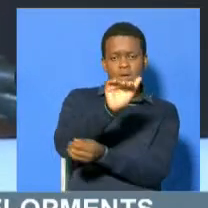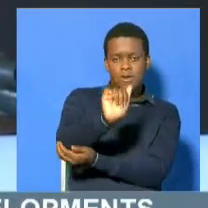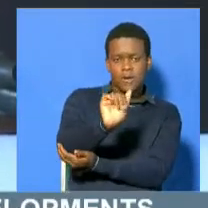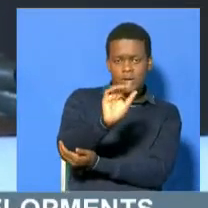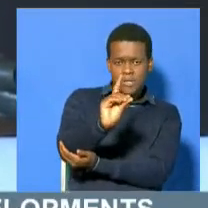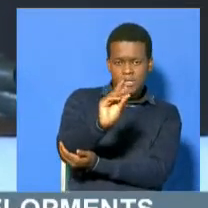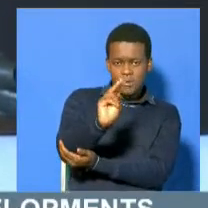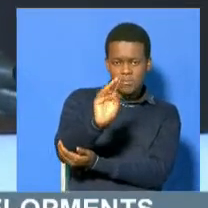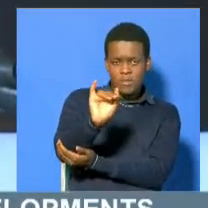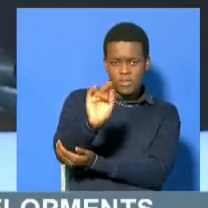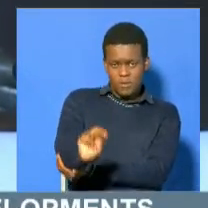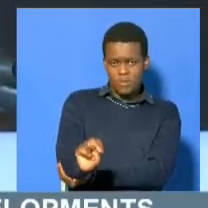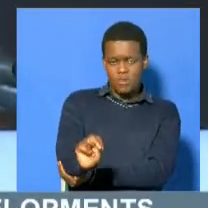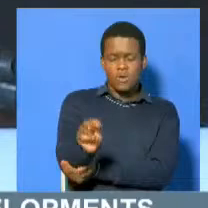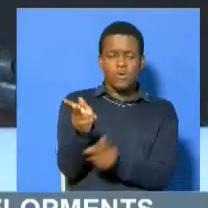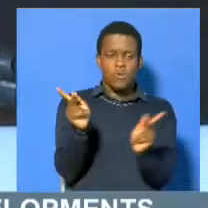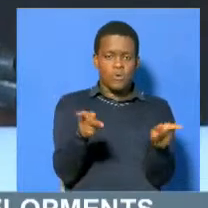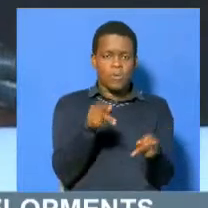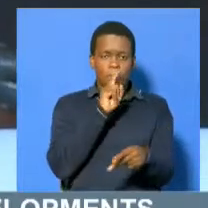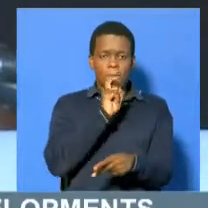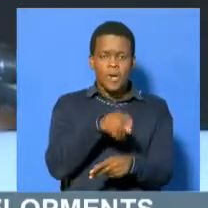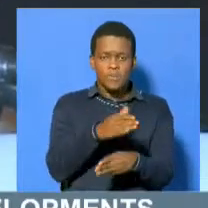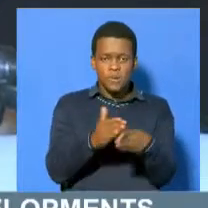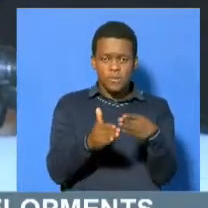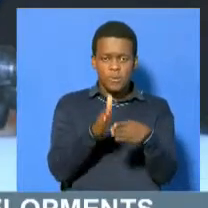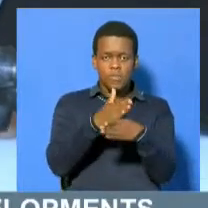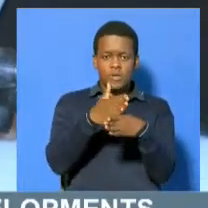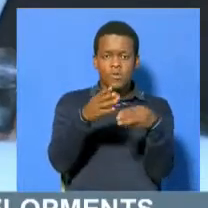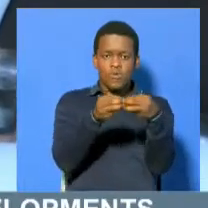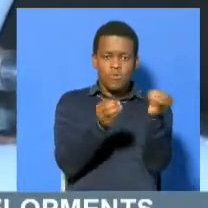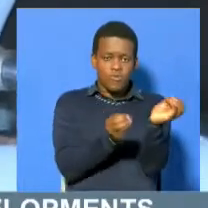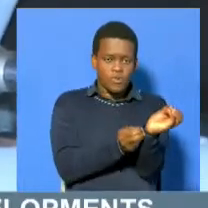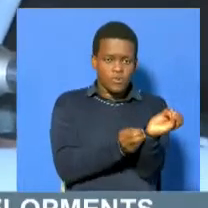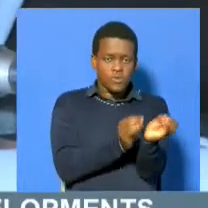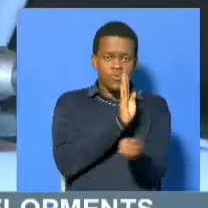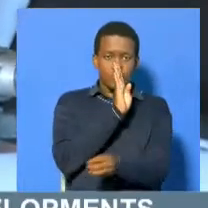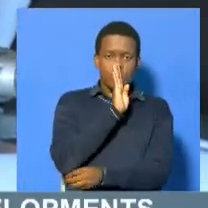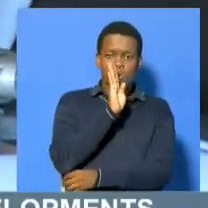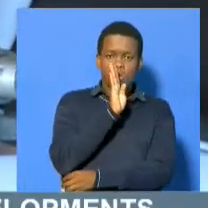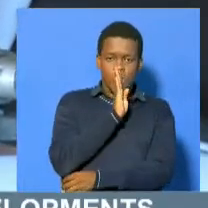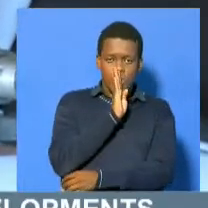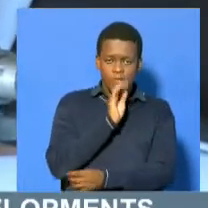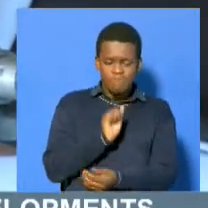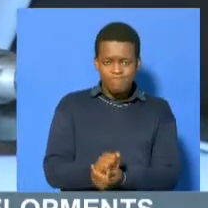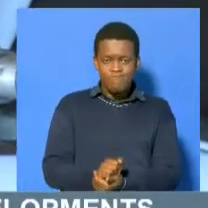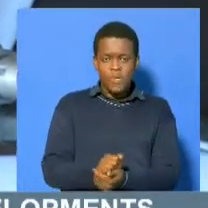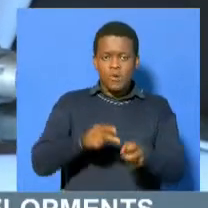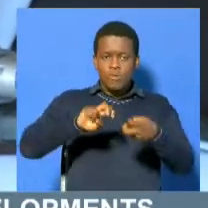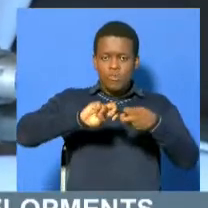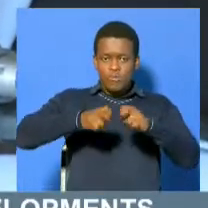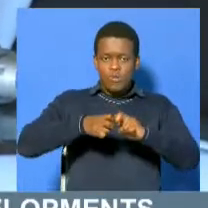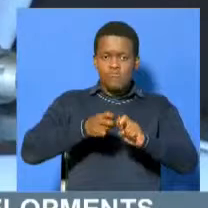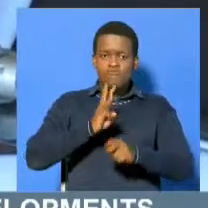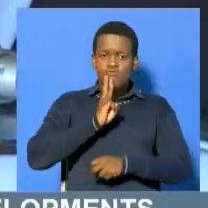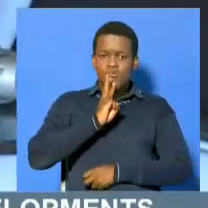Khotla e agelo di ofisi tsa semo sa segompieno le tlokola metsi mo motseng